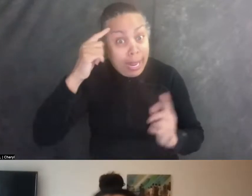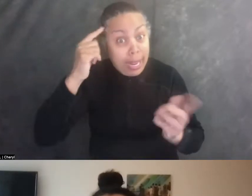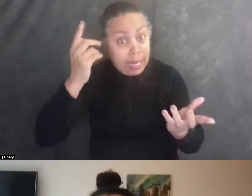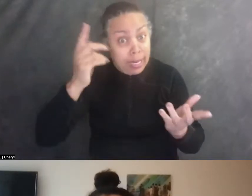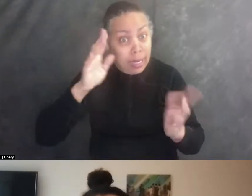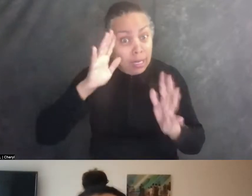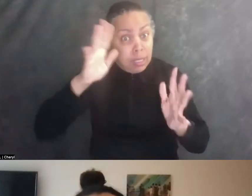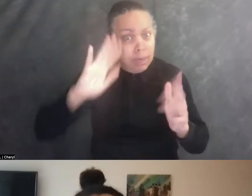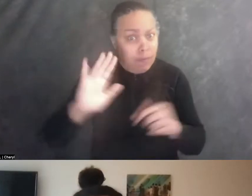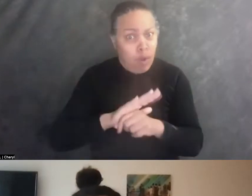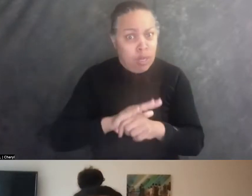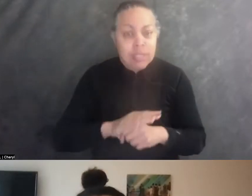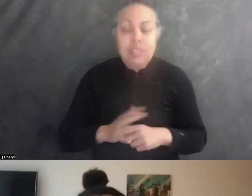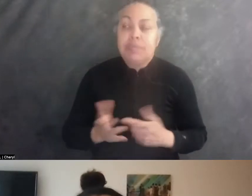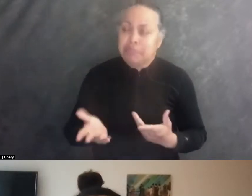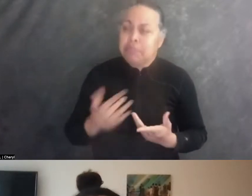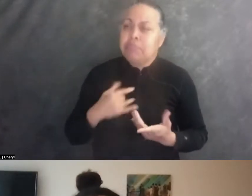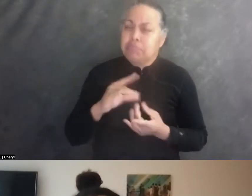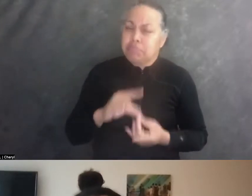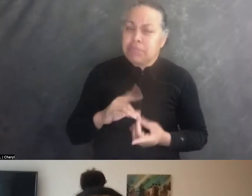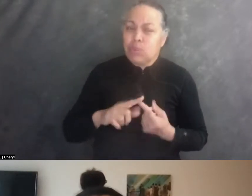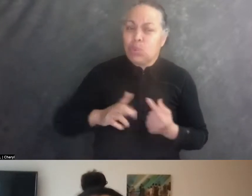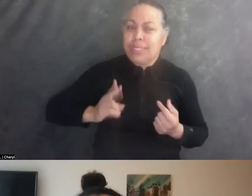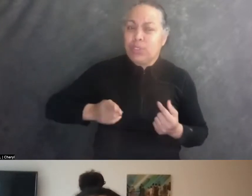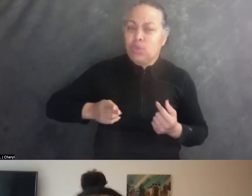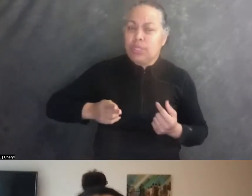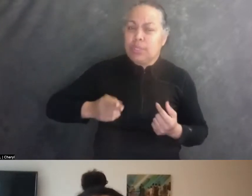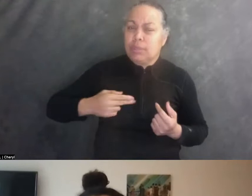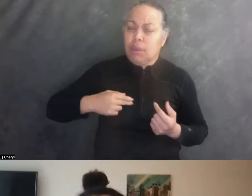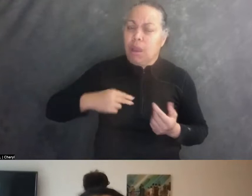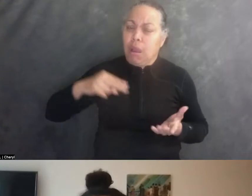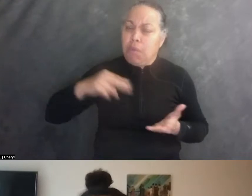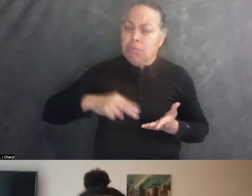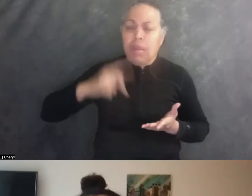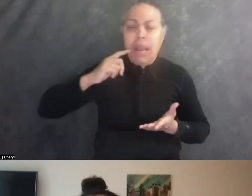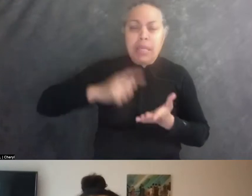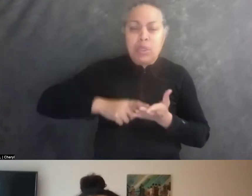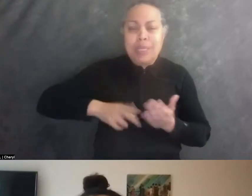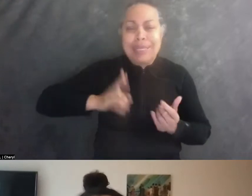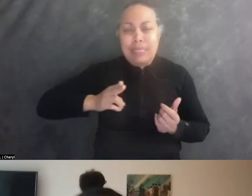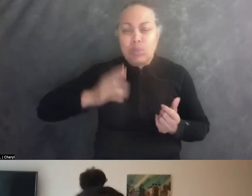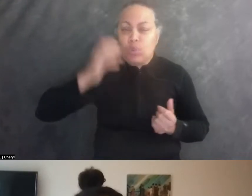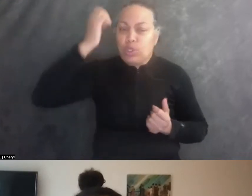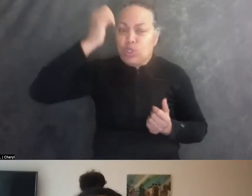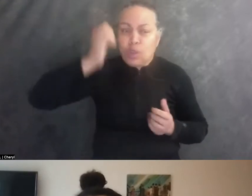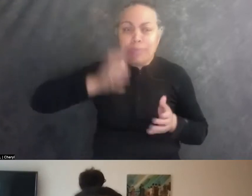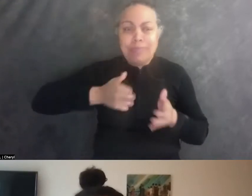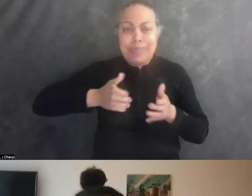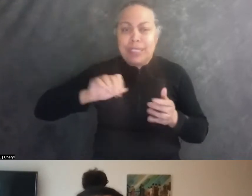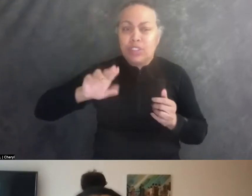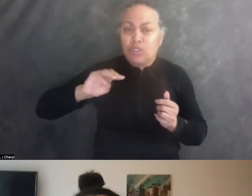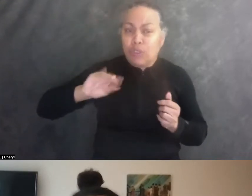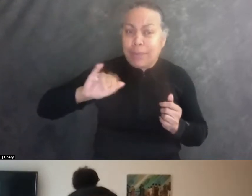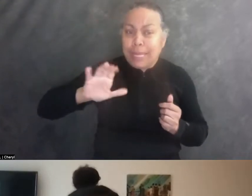I'm anchoring a lot of references to history. So I'm seeing historical European ceramics that are appropriating a trajectory